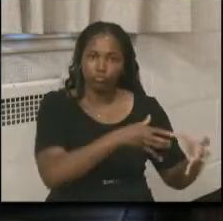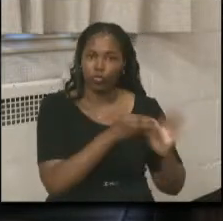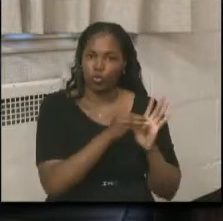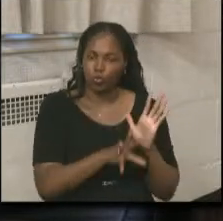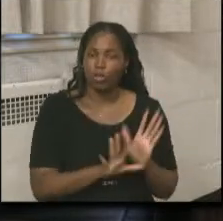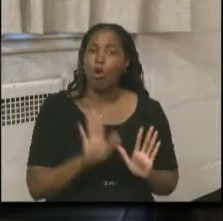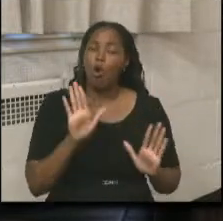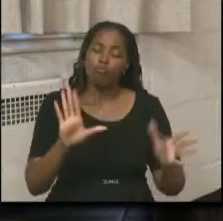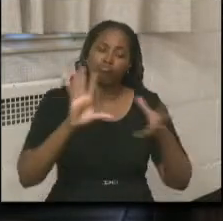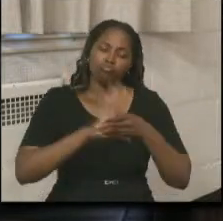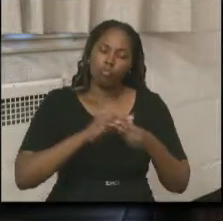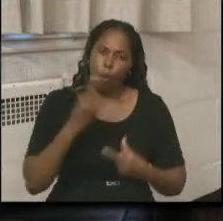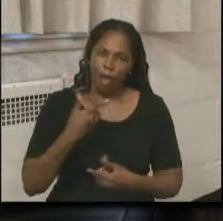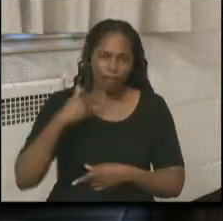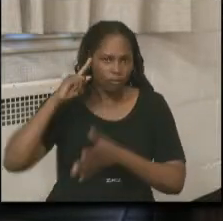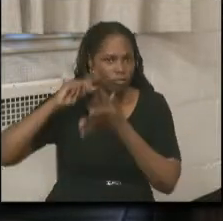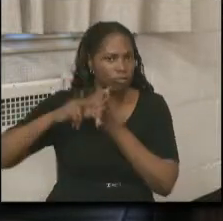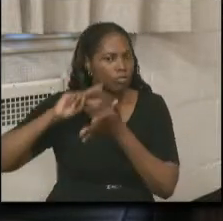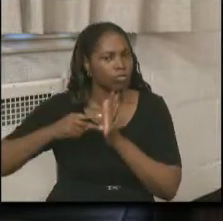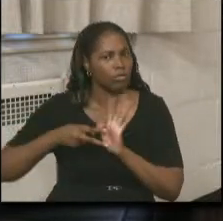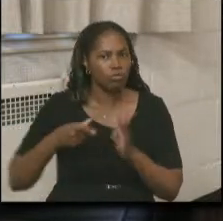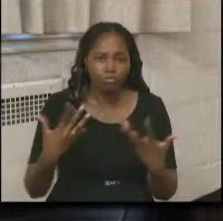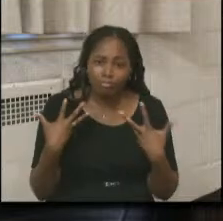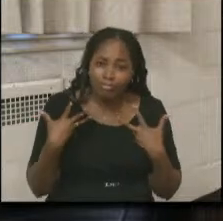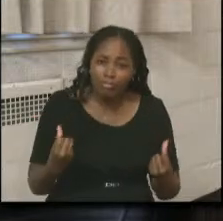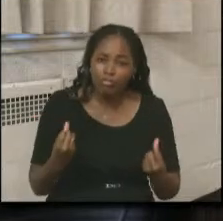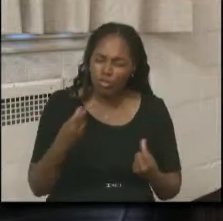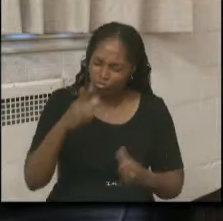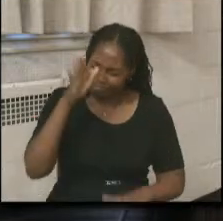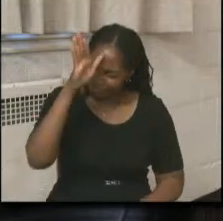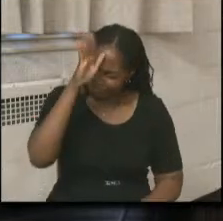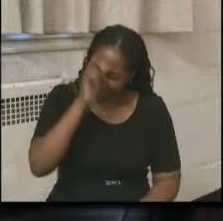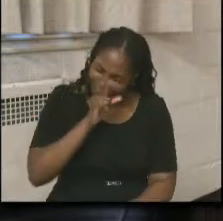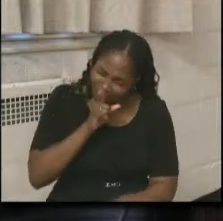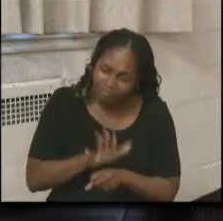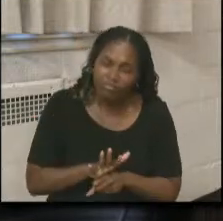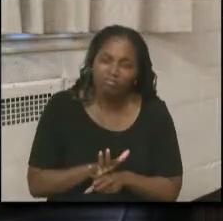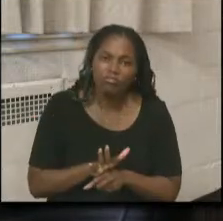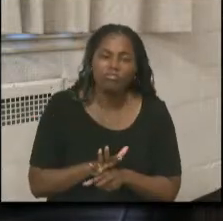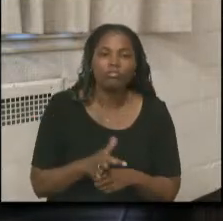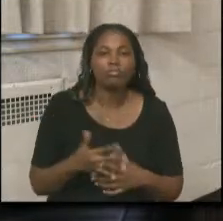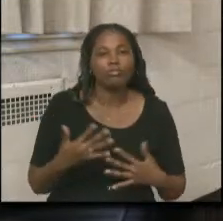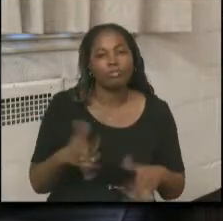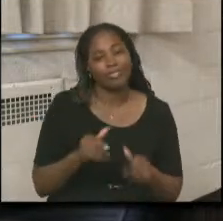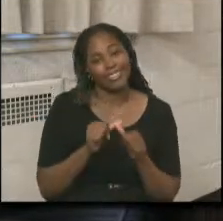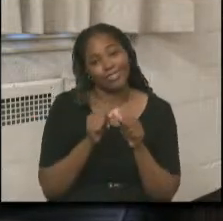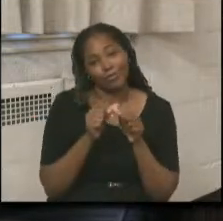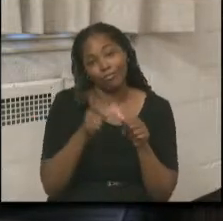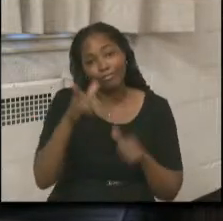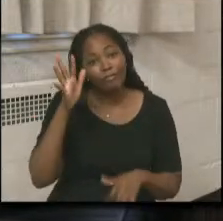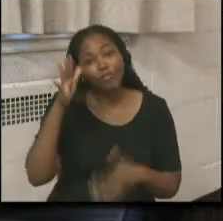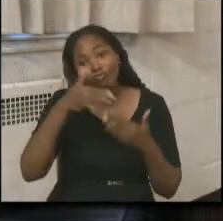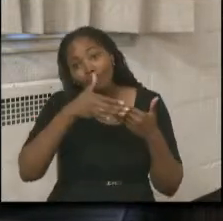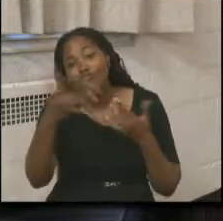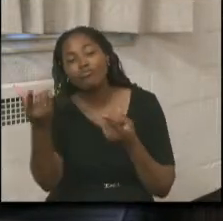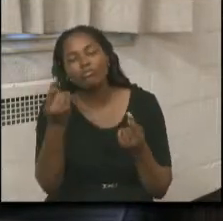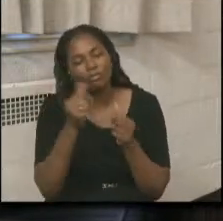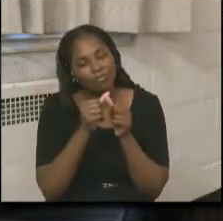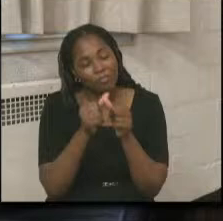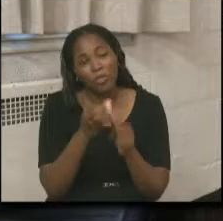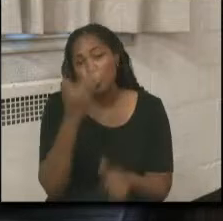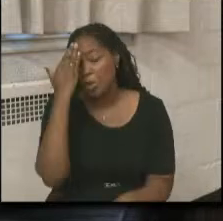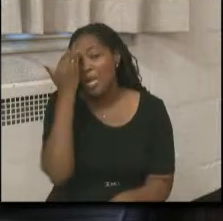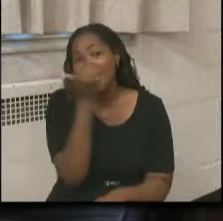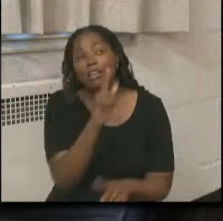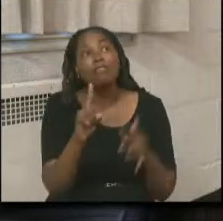intentional. You are courageous, and you are dedicated. Keep that up as you go forward, and know that you can count on me for